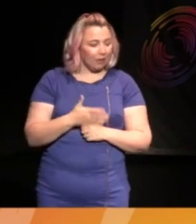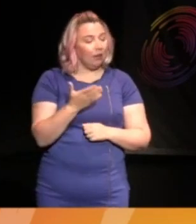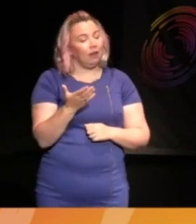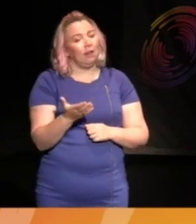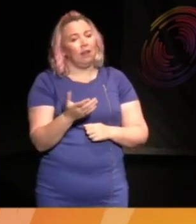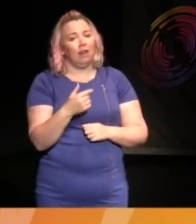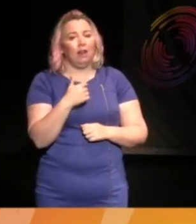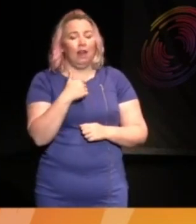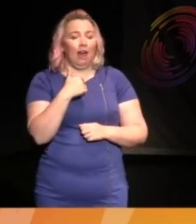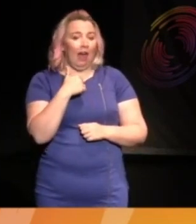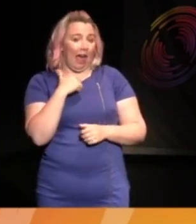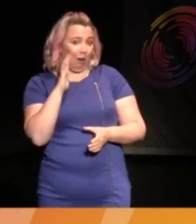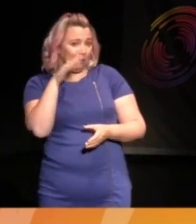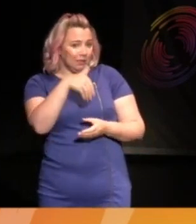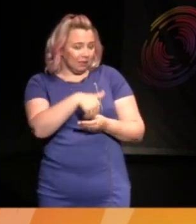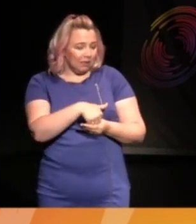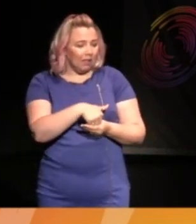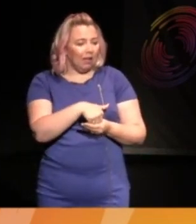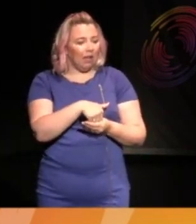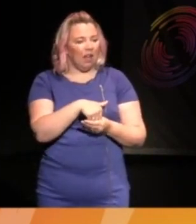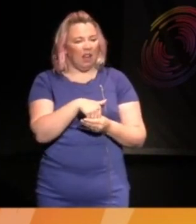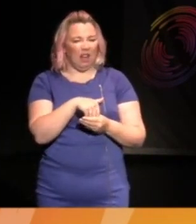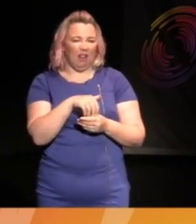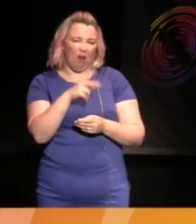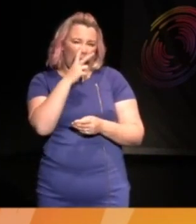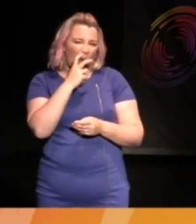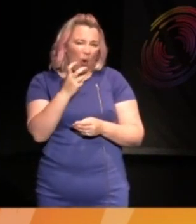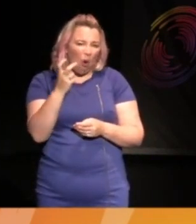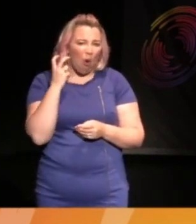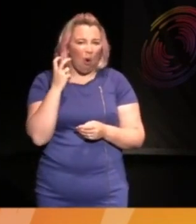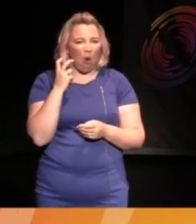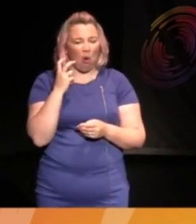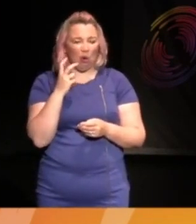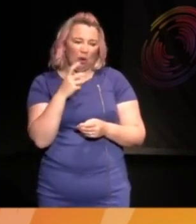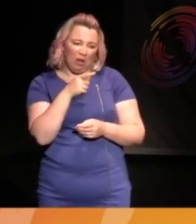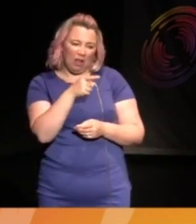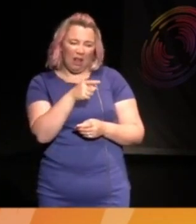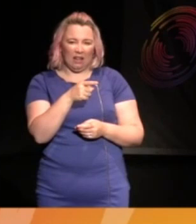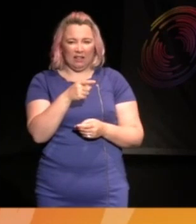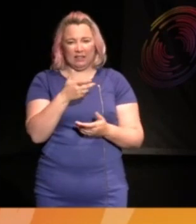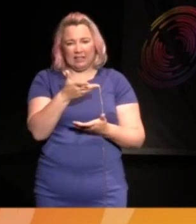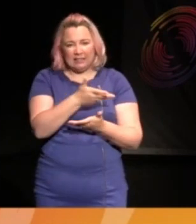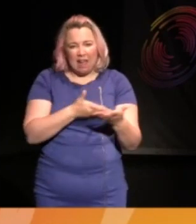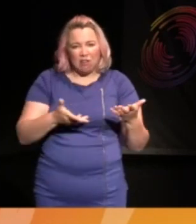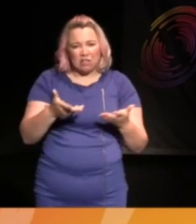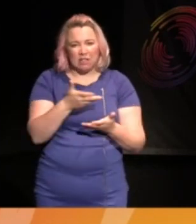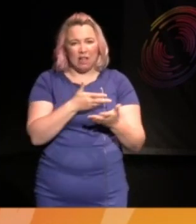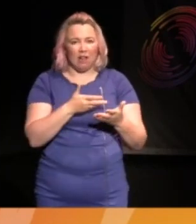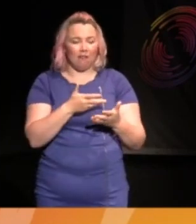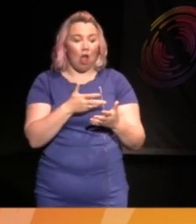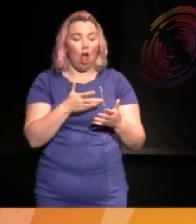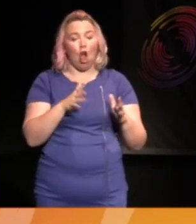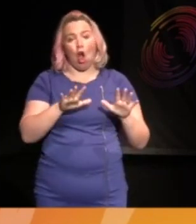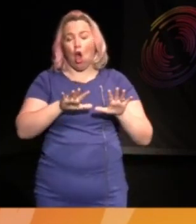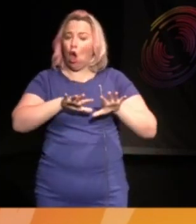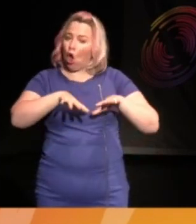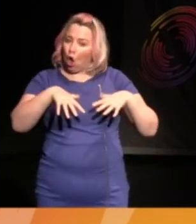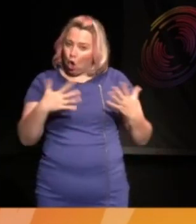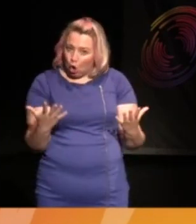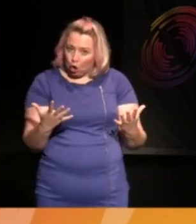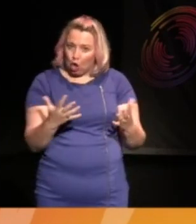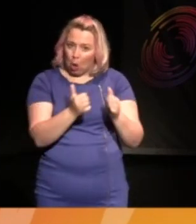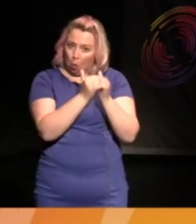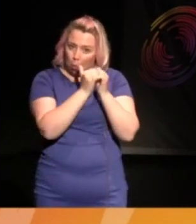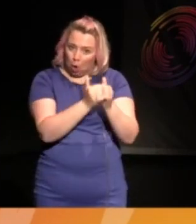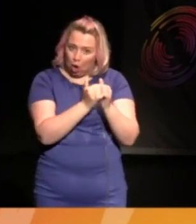Truth Commission, that sort of Victorian narrative of the worthy and the unworthy poor is still out there. It's still,